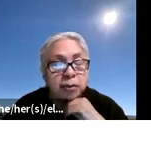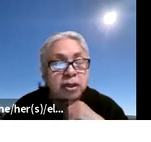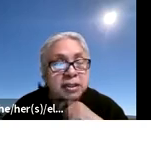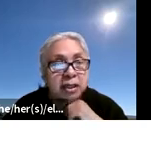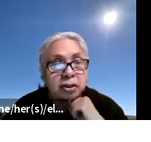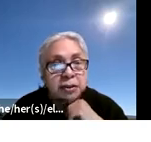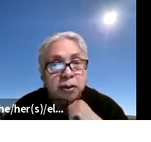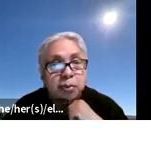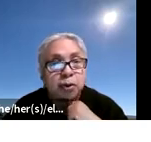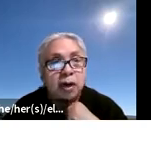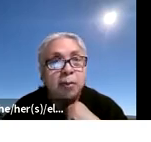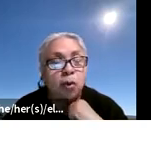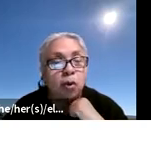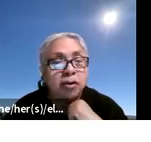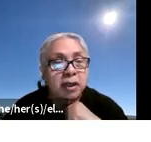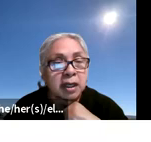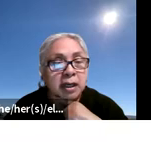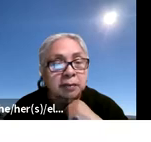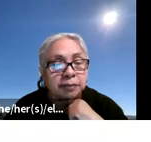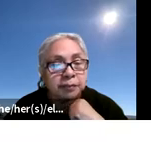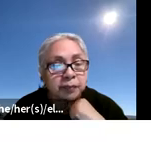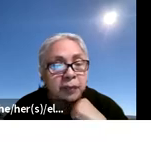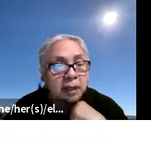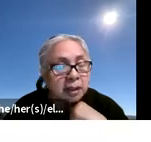the community sexual assault program or the